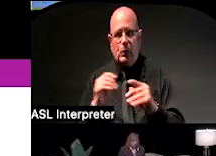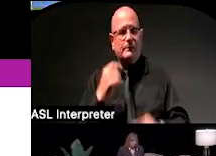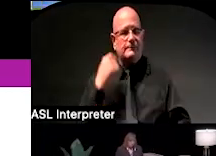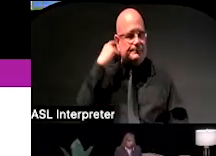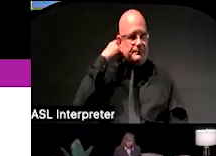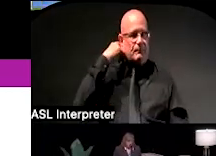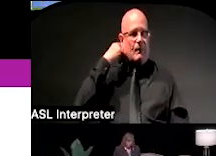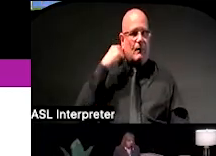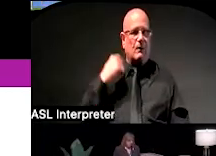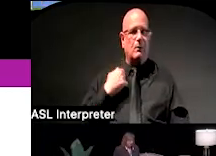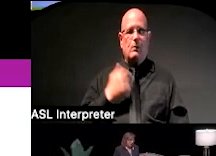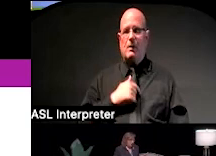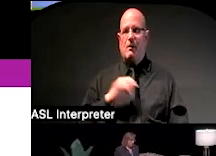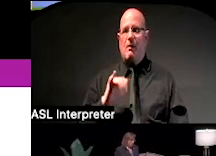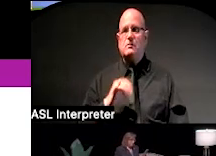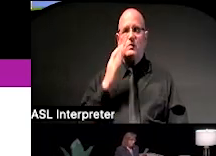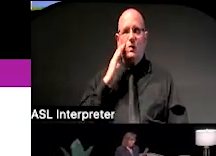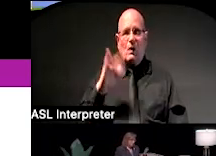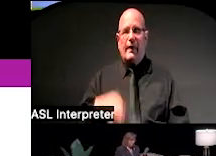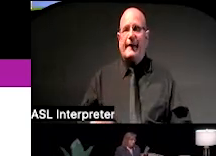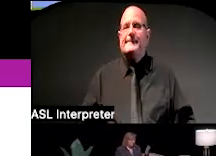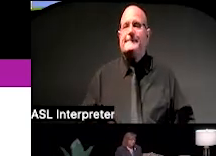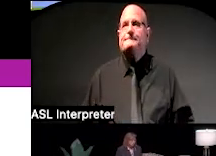We also know that